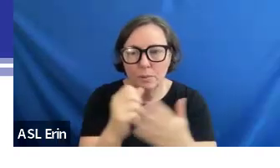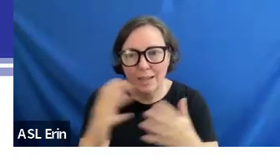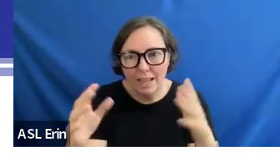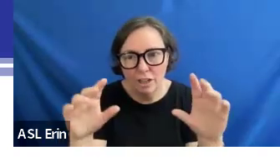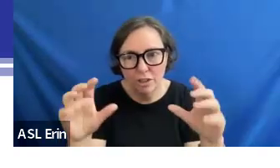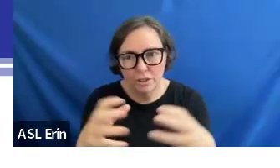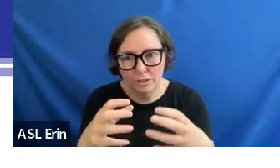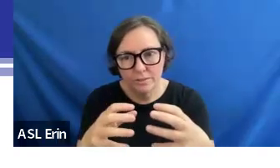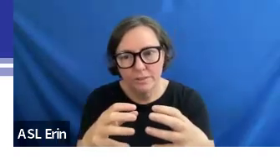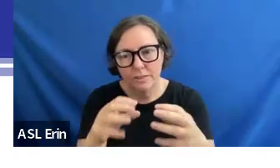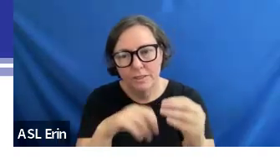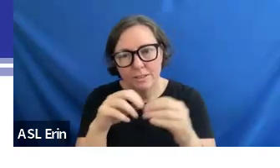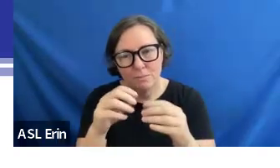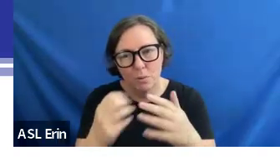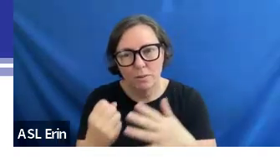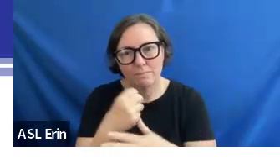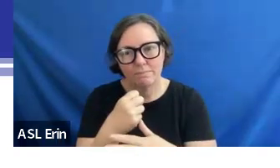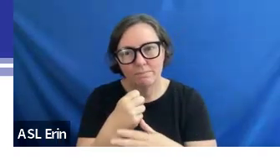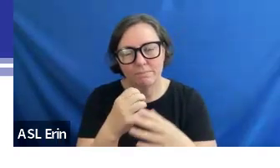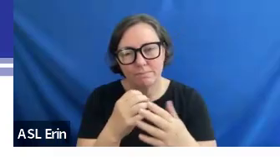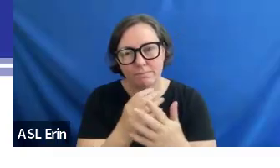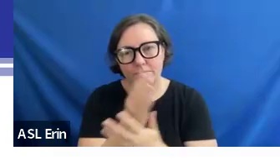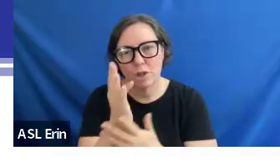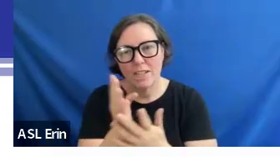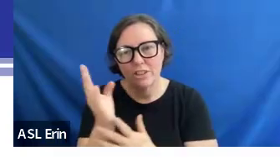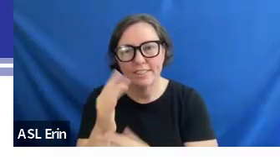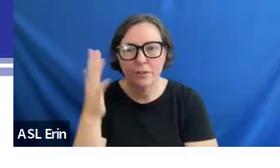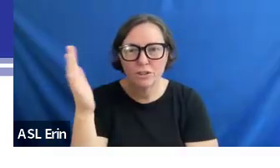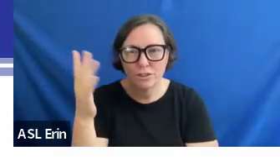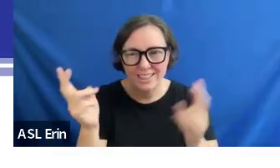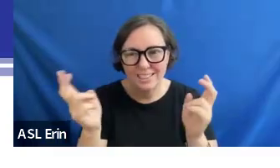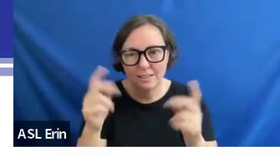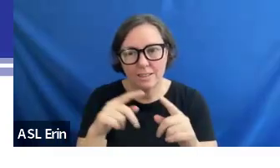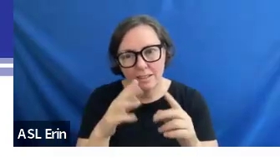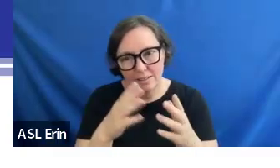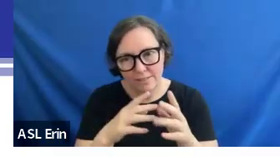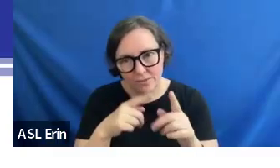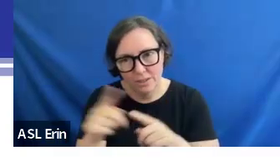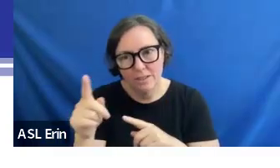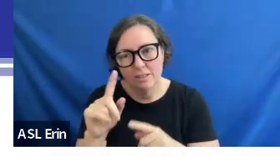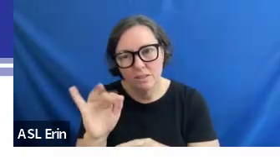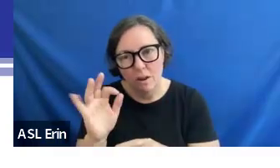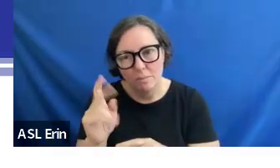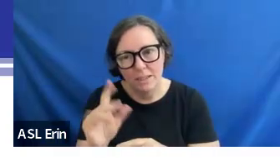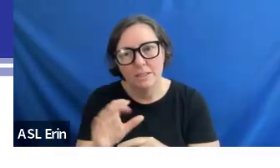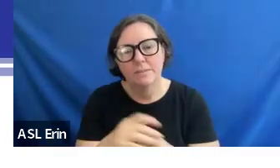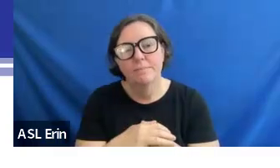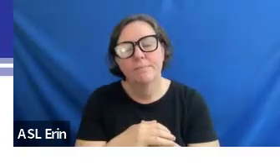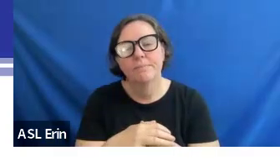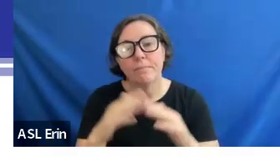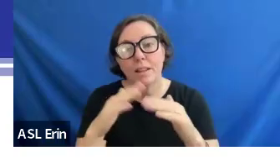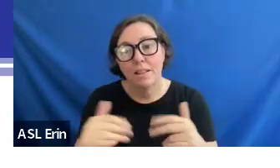are the more main broad branches of that topic, and so on and so forth. Having level 3